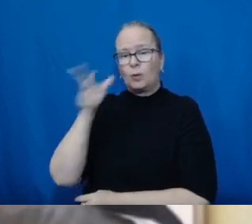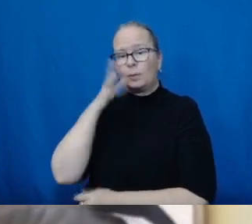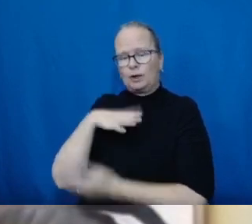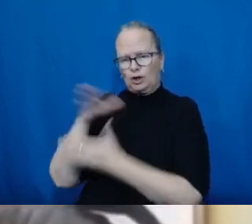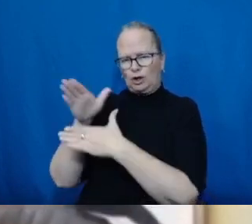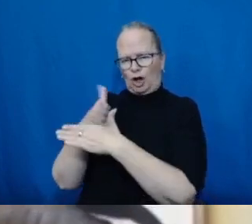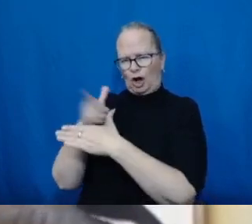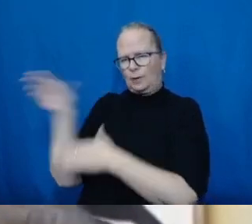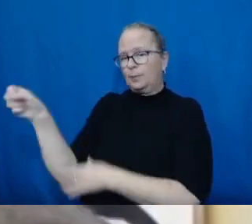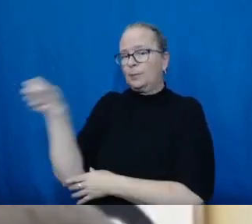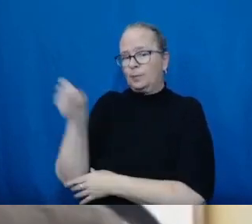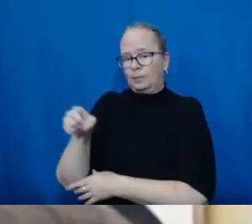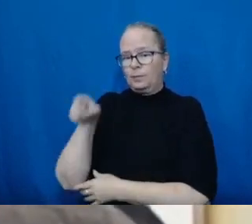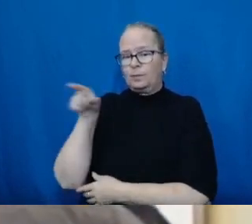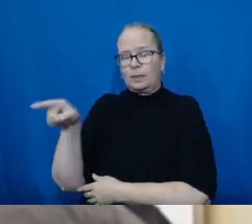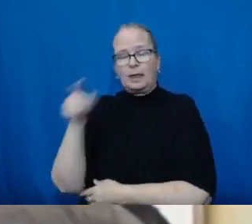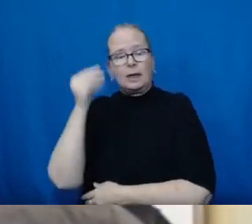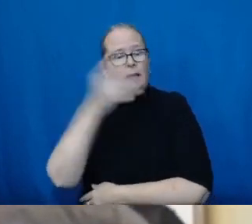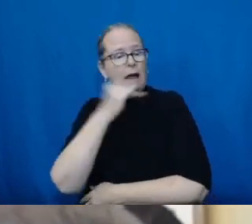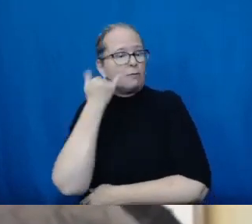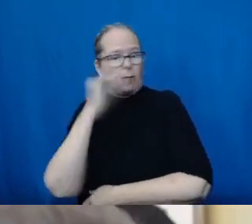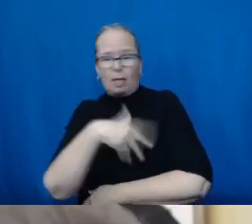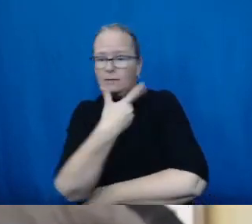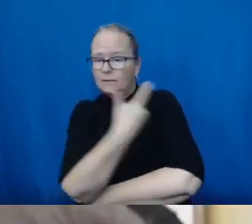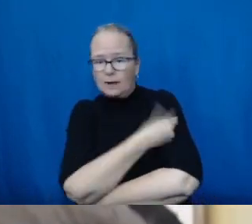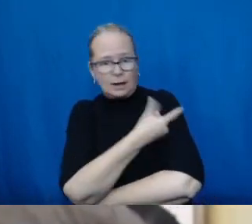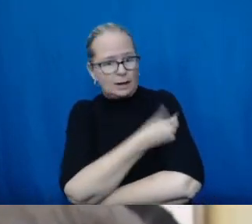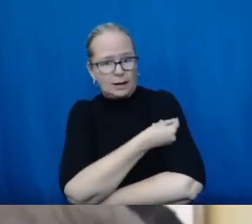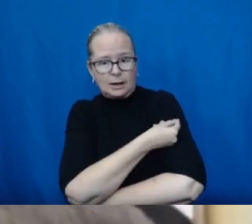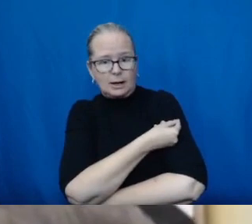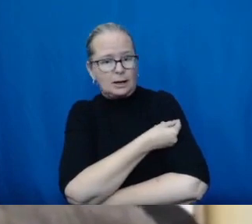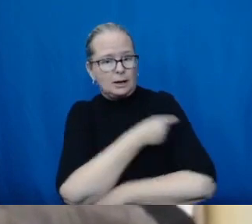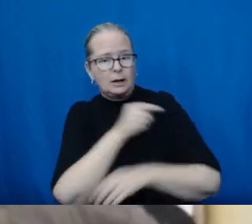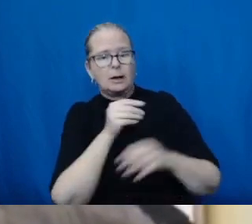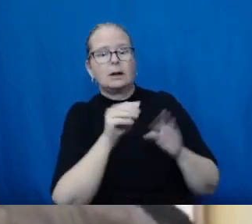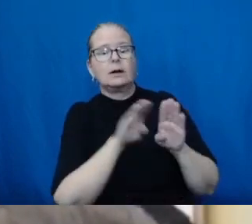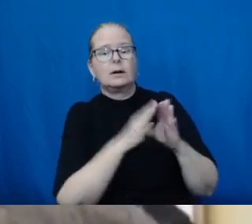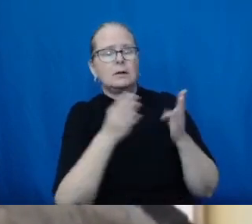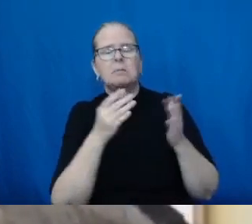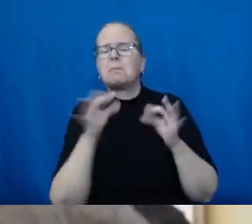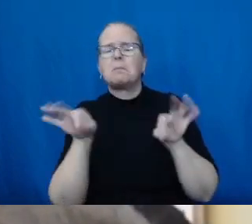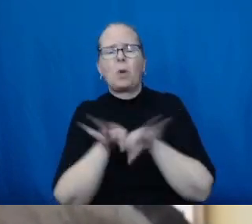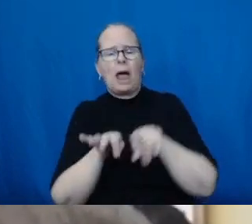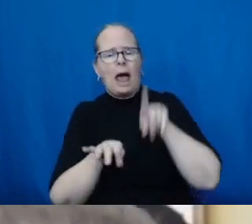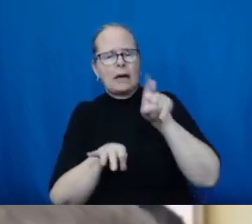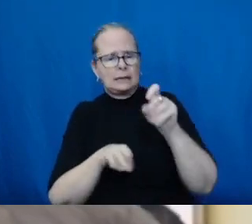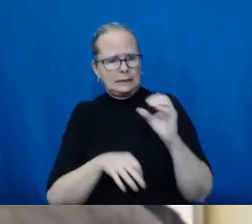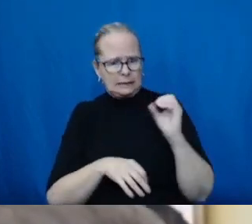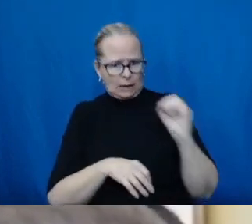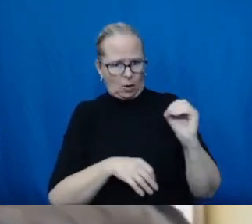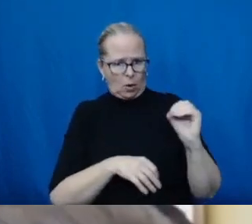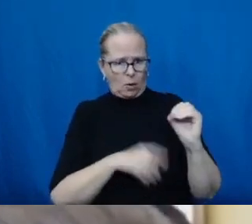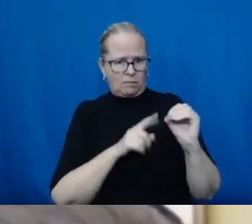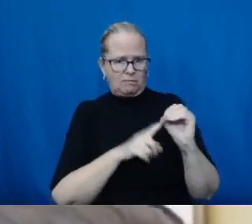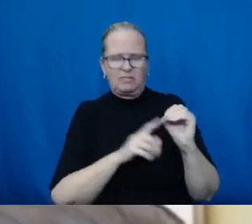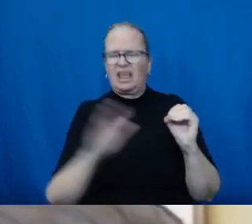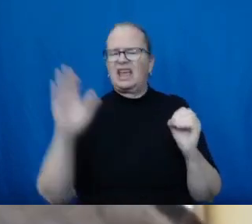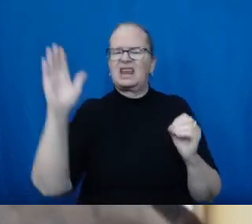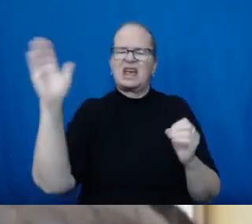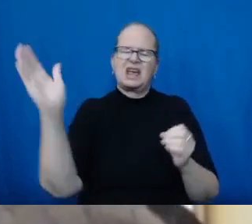of 0 to 10, with 0 being, I will never get the vaccine because I believe that it is evil incarnate and